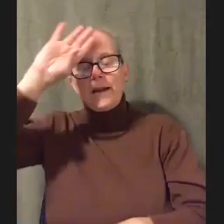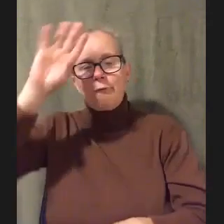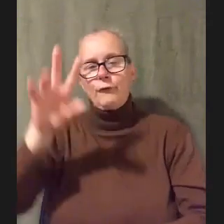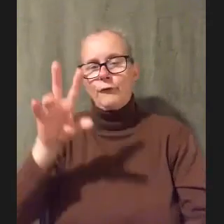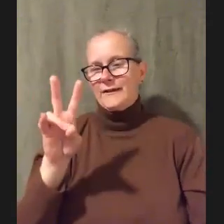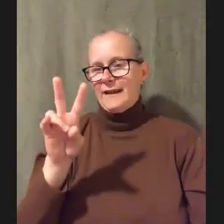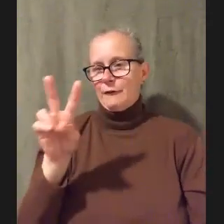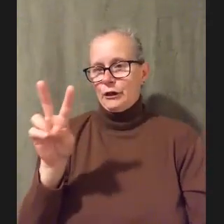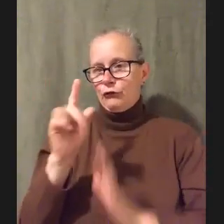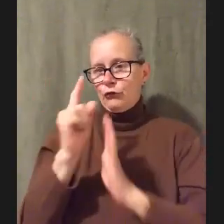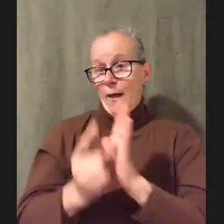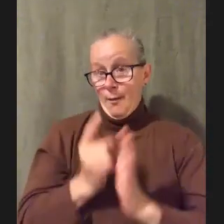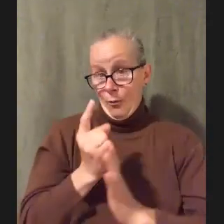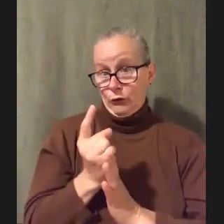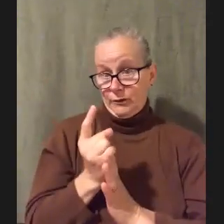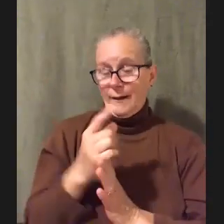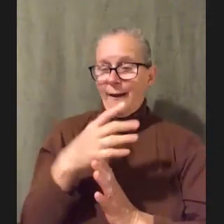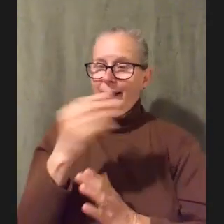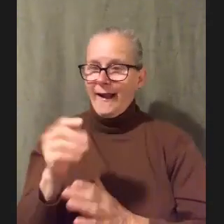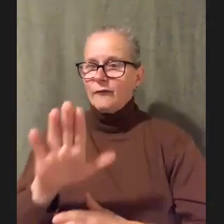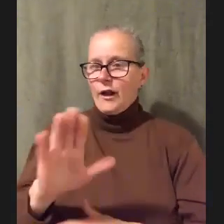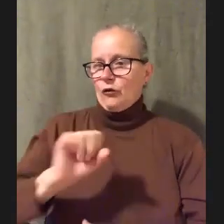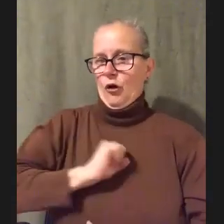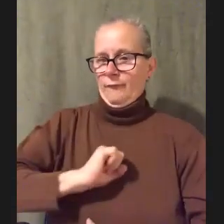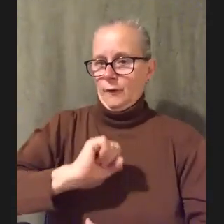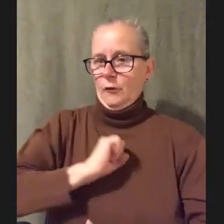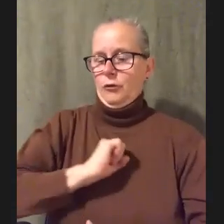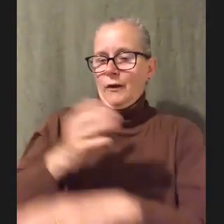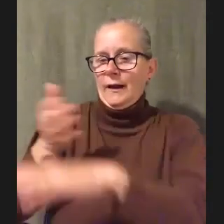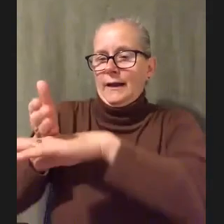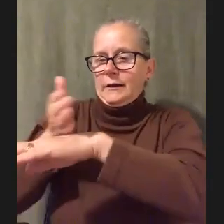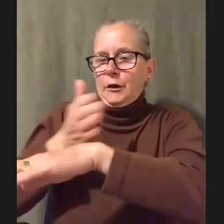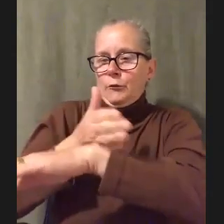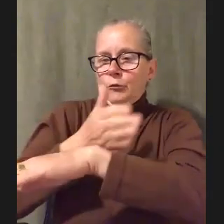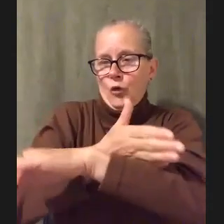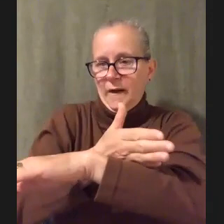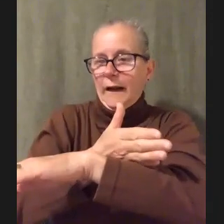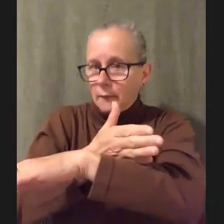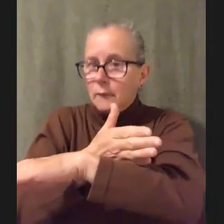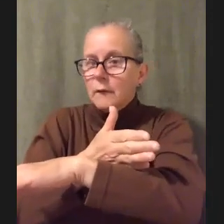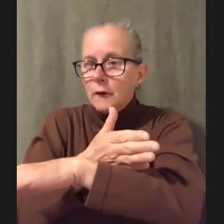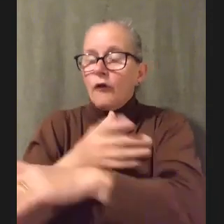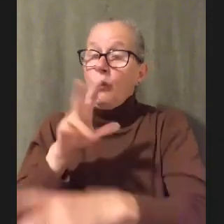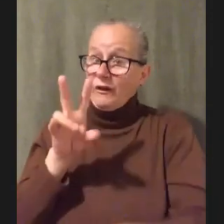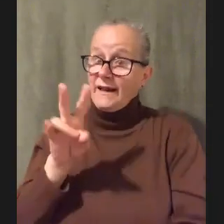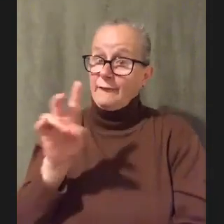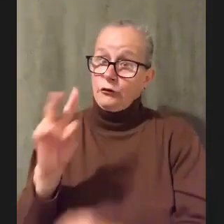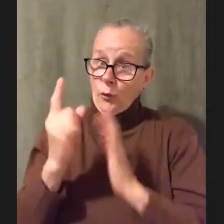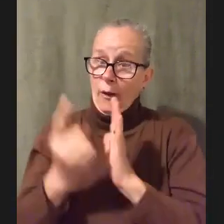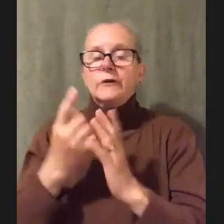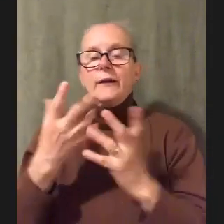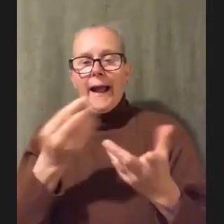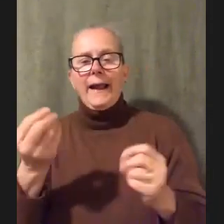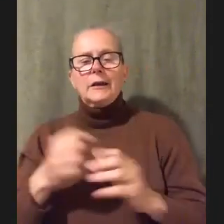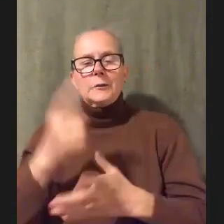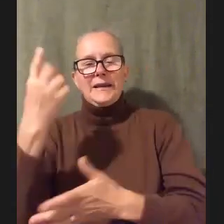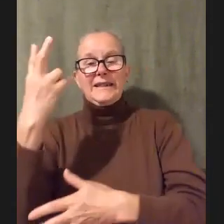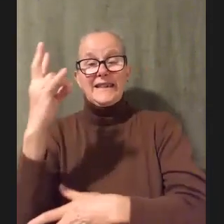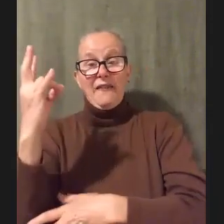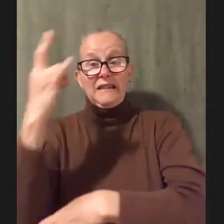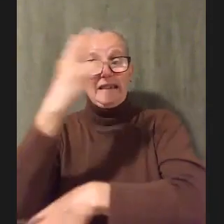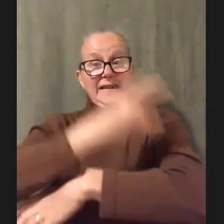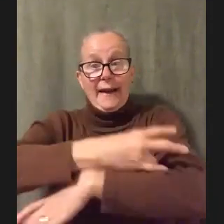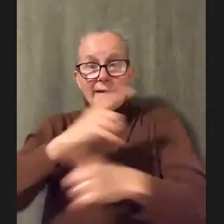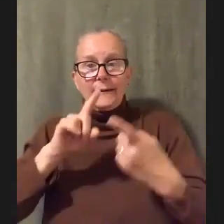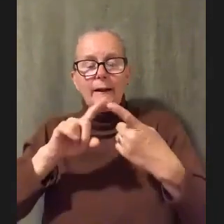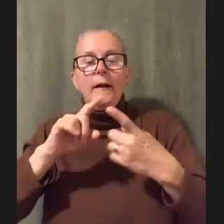72 hours and their cough has been improving for 72 hours, and it has been at least 7 days since the